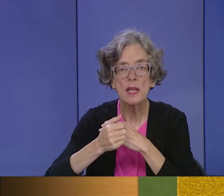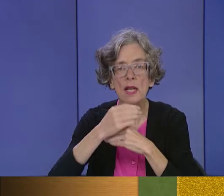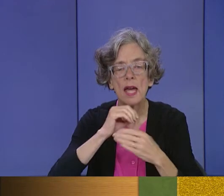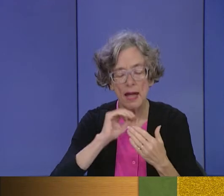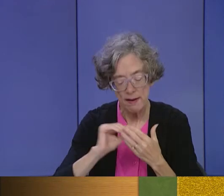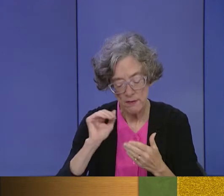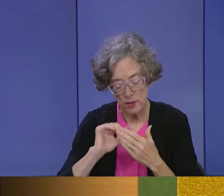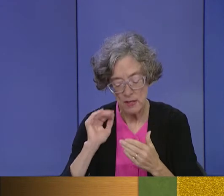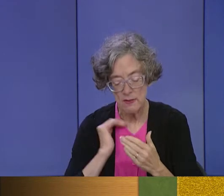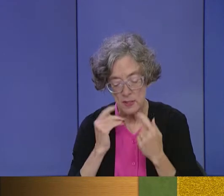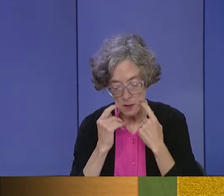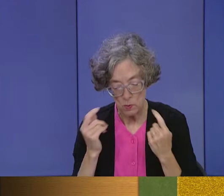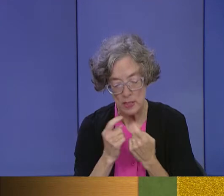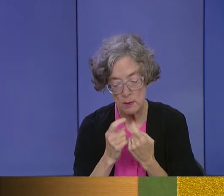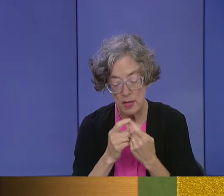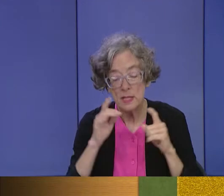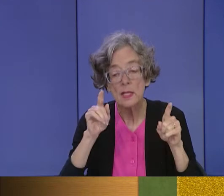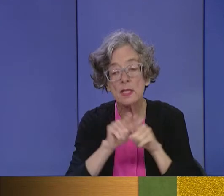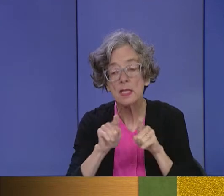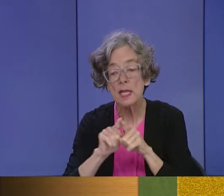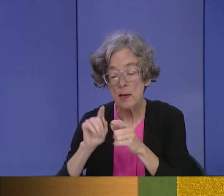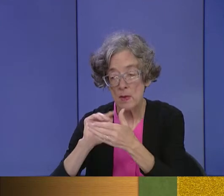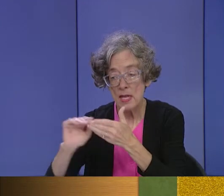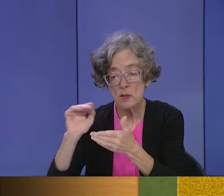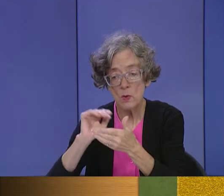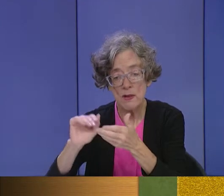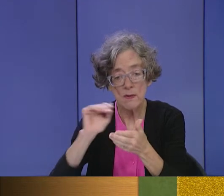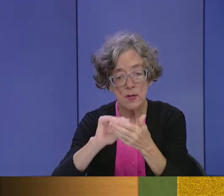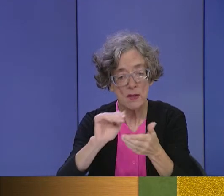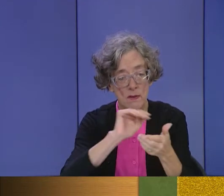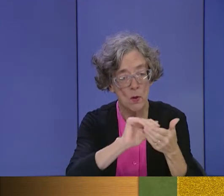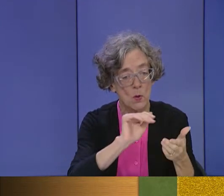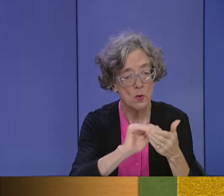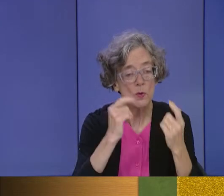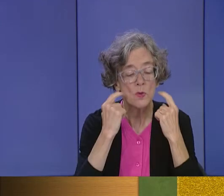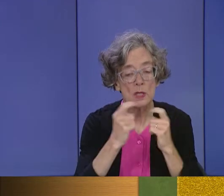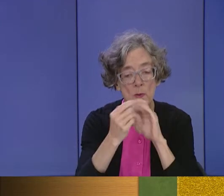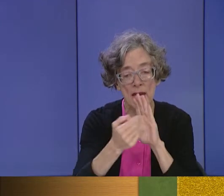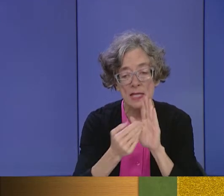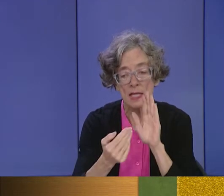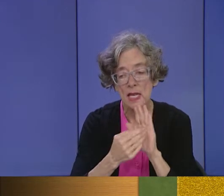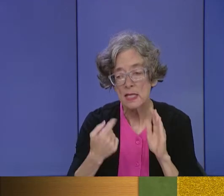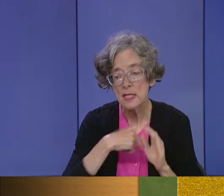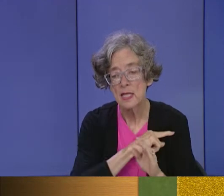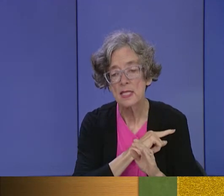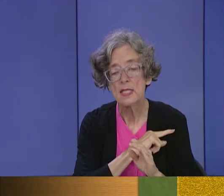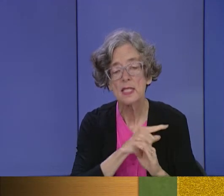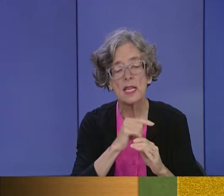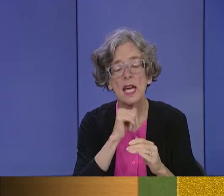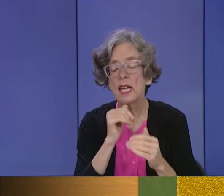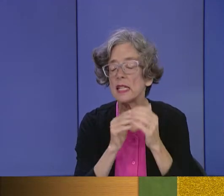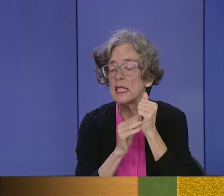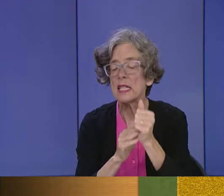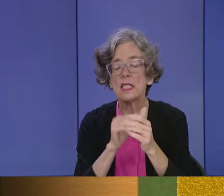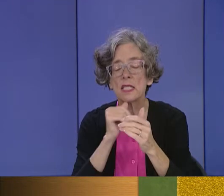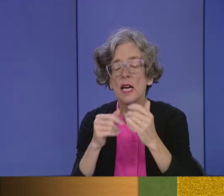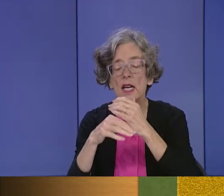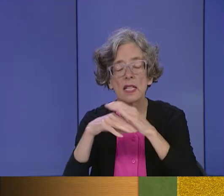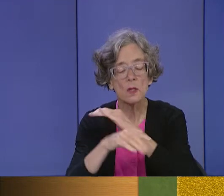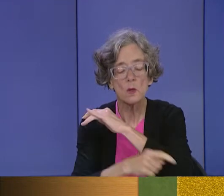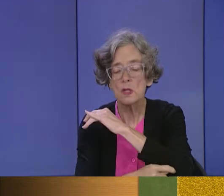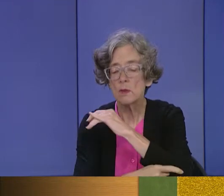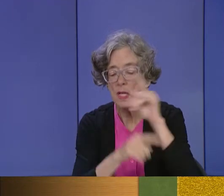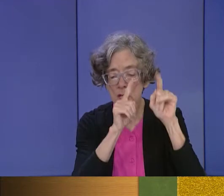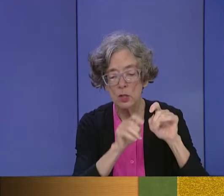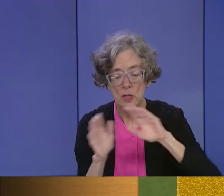bread, and forgive us our trespasses, as we forgive those who trespass against us. And lead us not